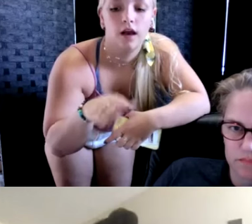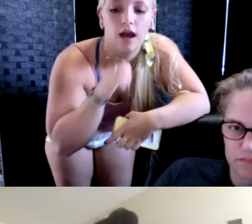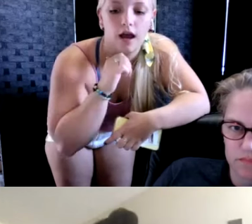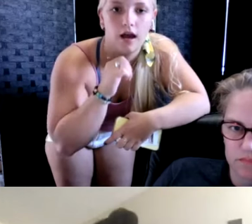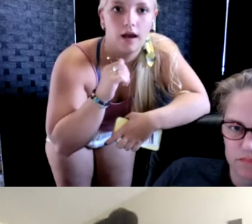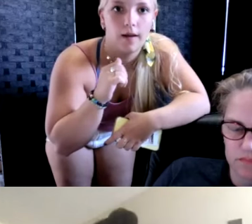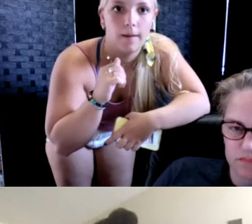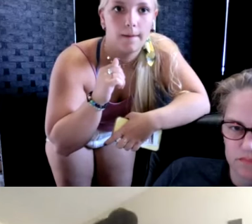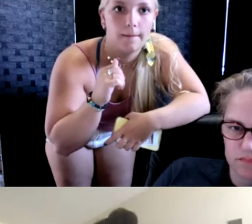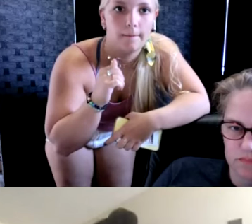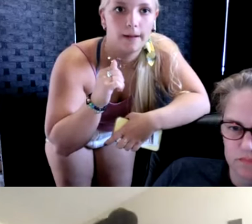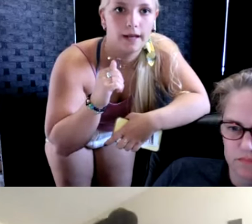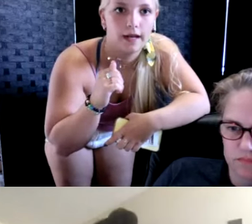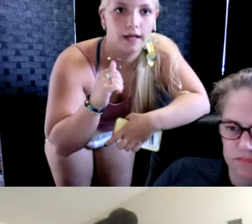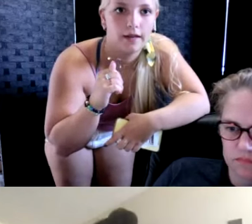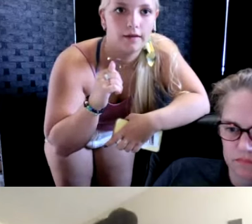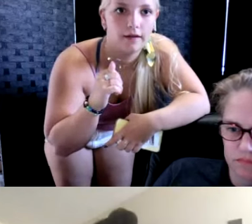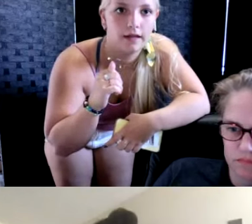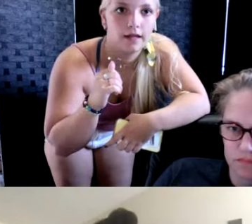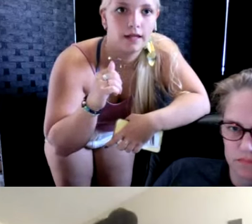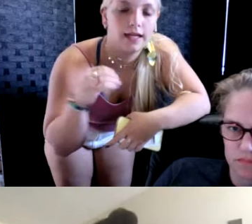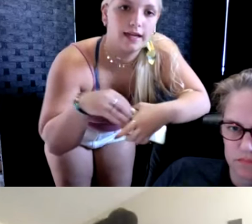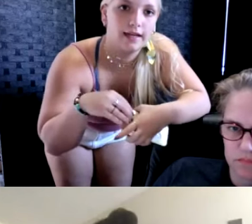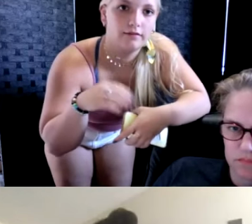They have texting to 911 where I live.